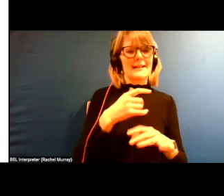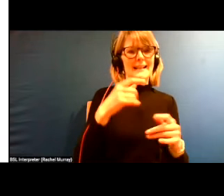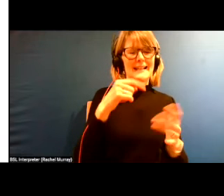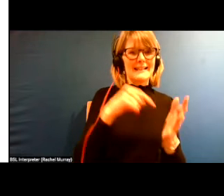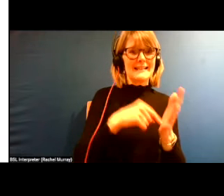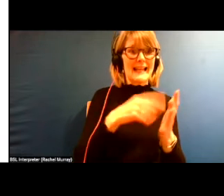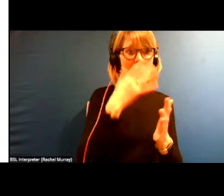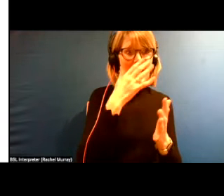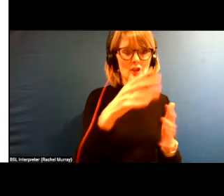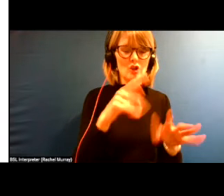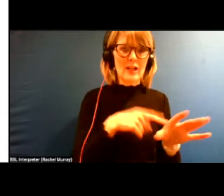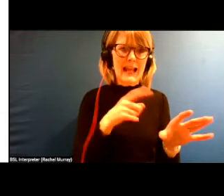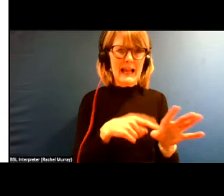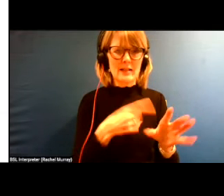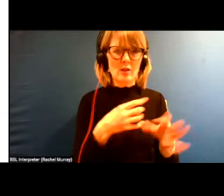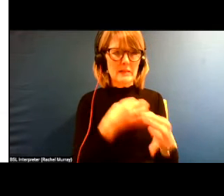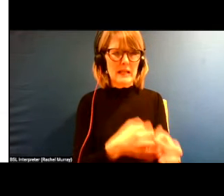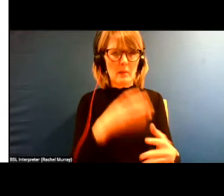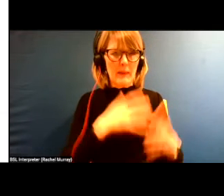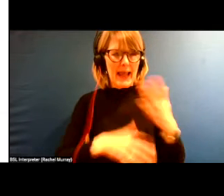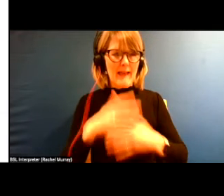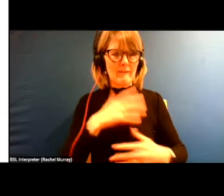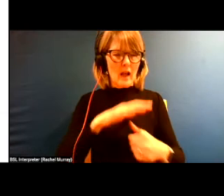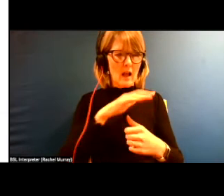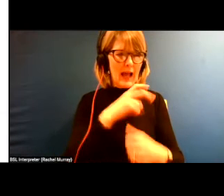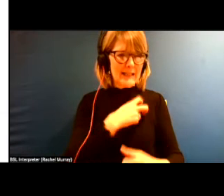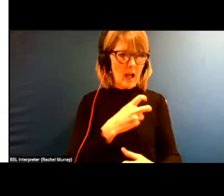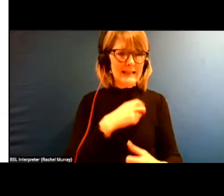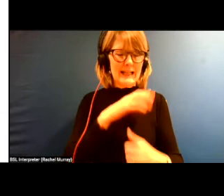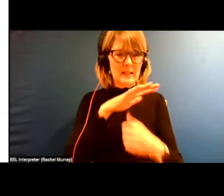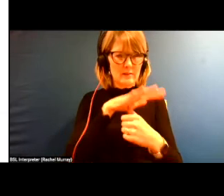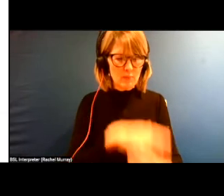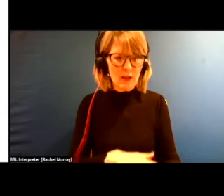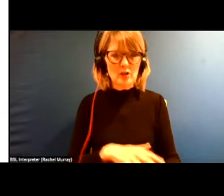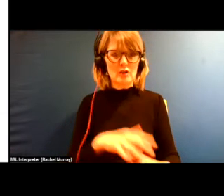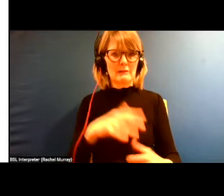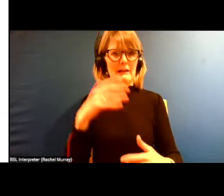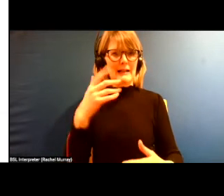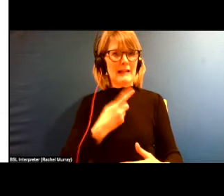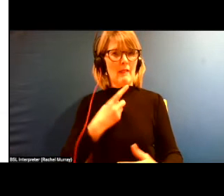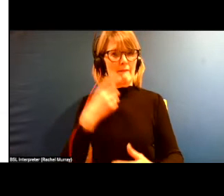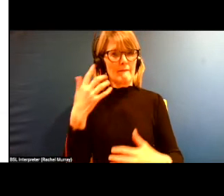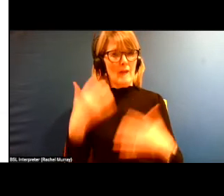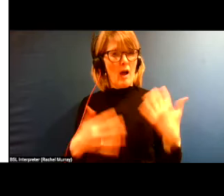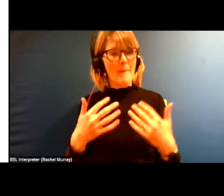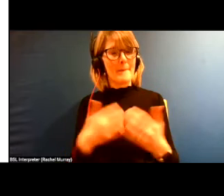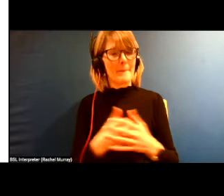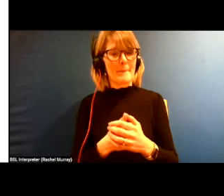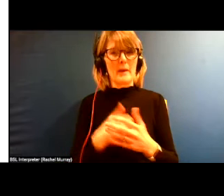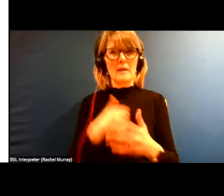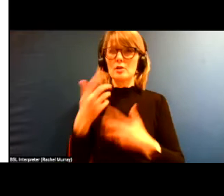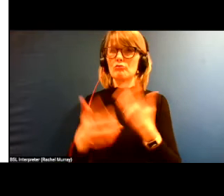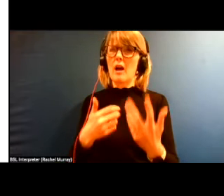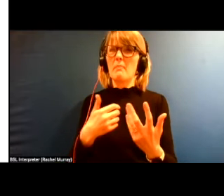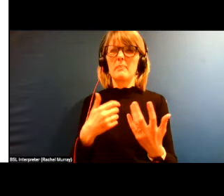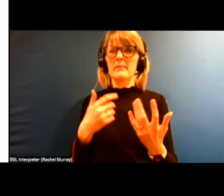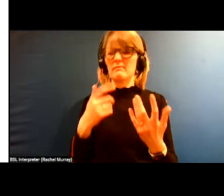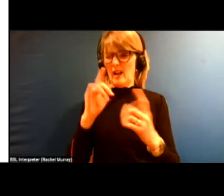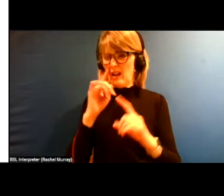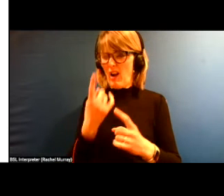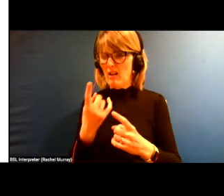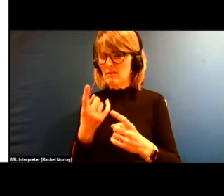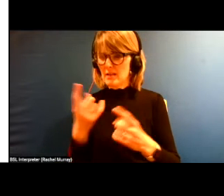obsessive anxieties, periods of deep depression and self-harm. I described my failure to play with my own children,